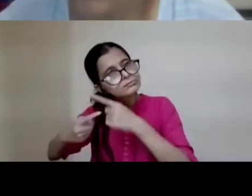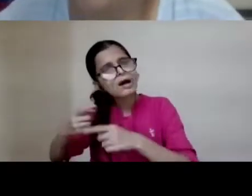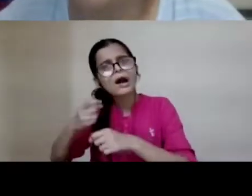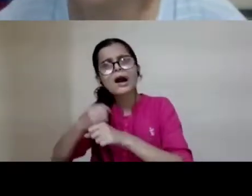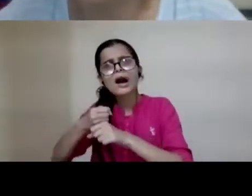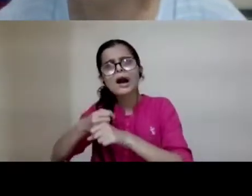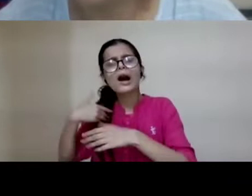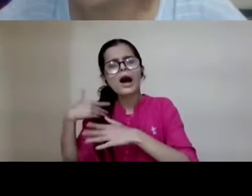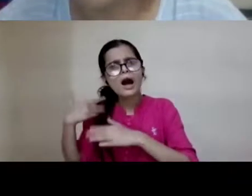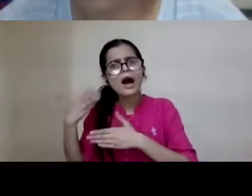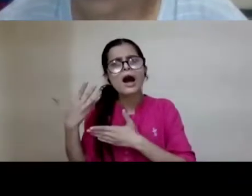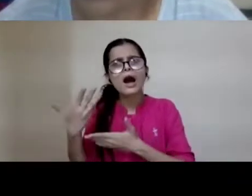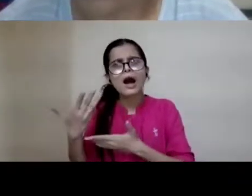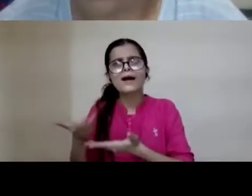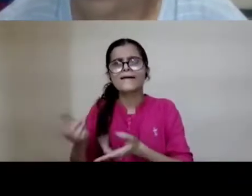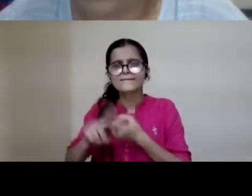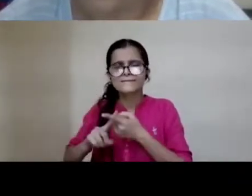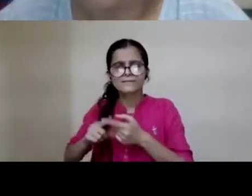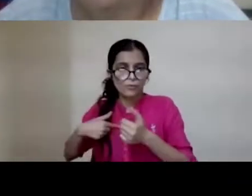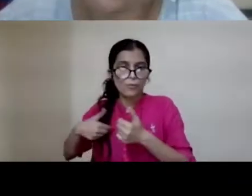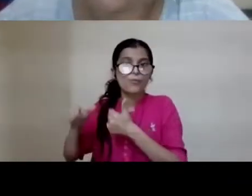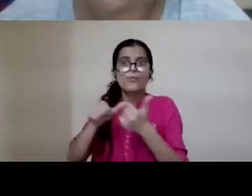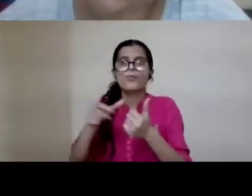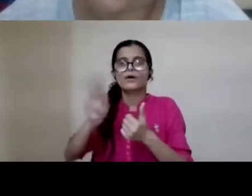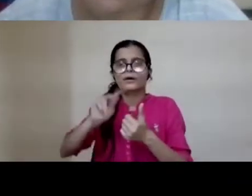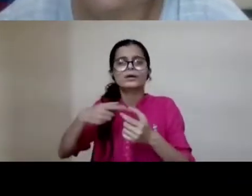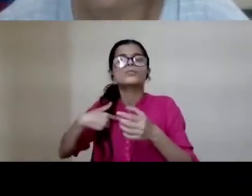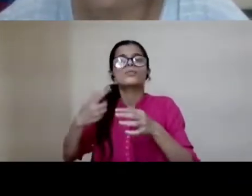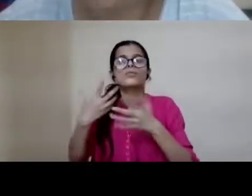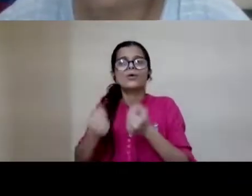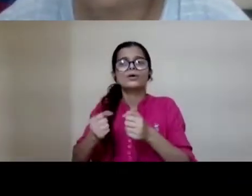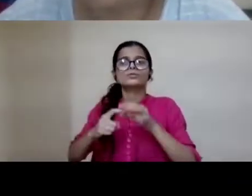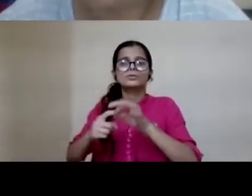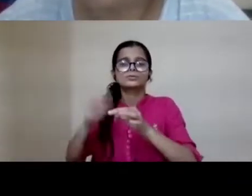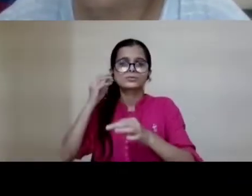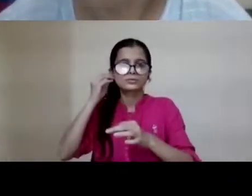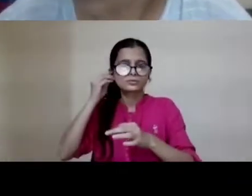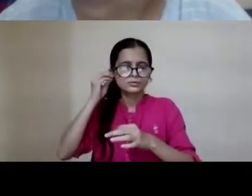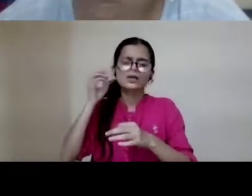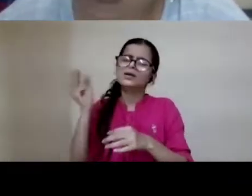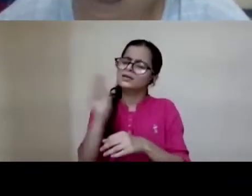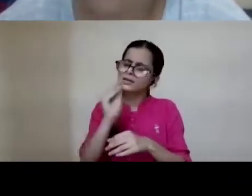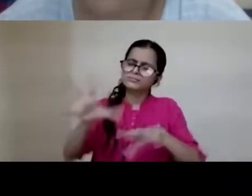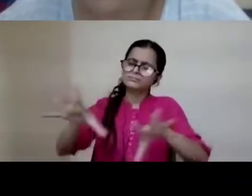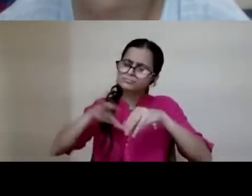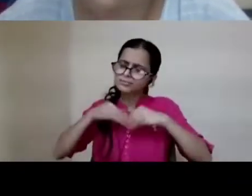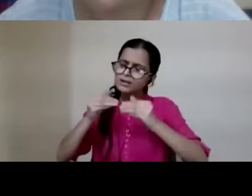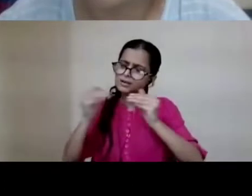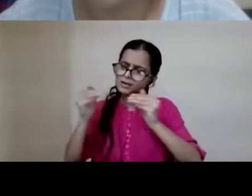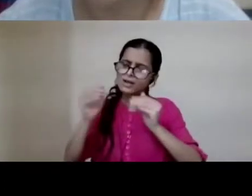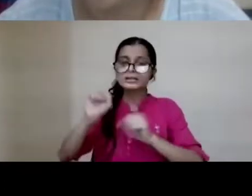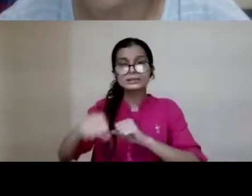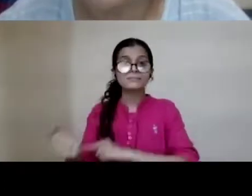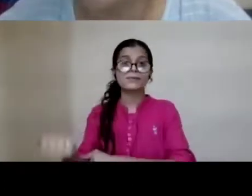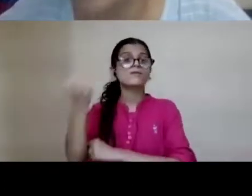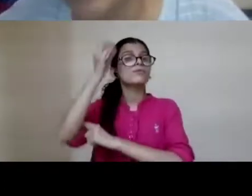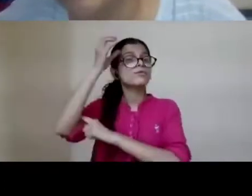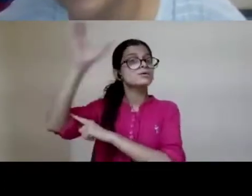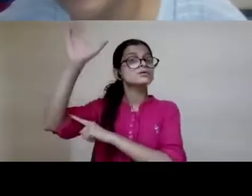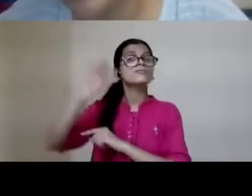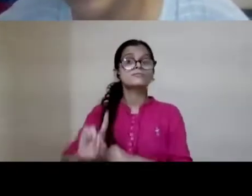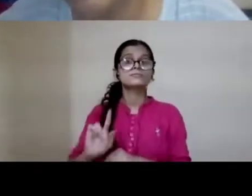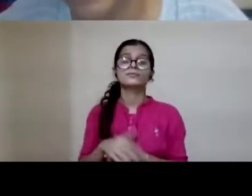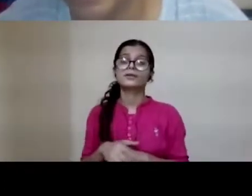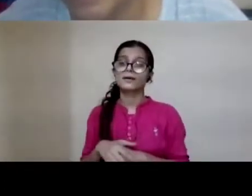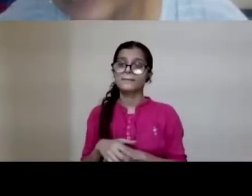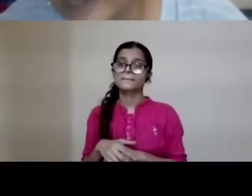platform to revisit that question to say that yes, reasonable accommodation, though it's a powerful concept and though it's the one